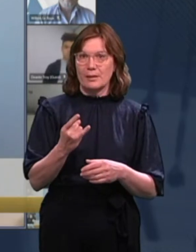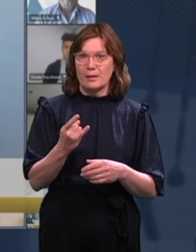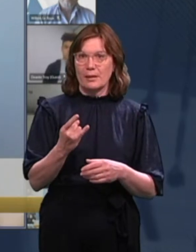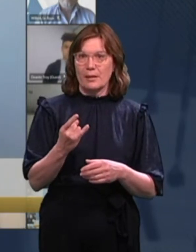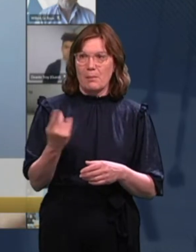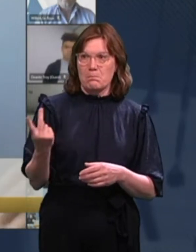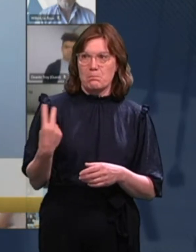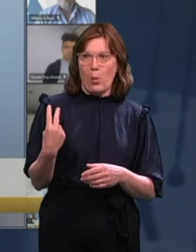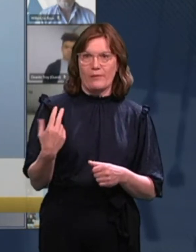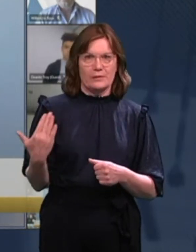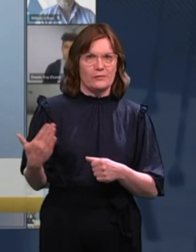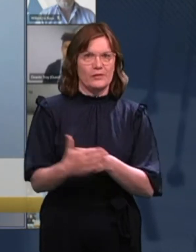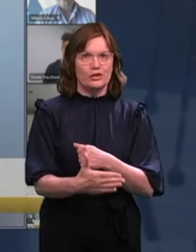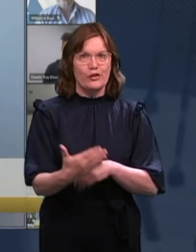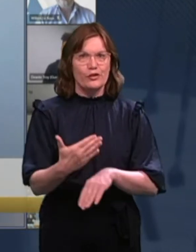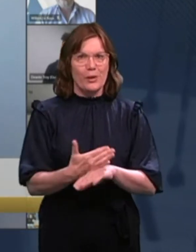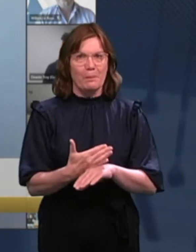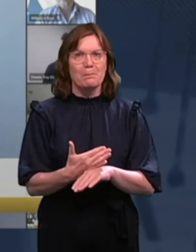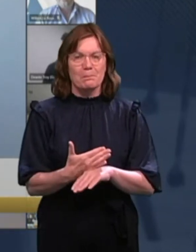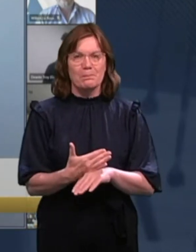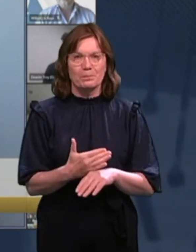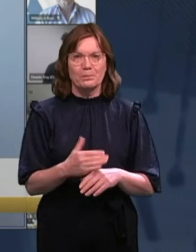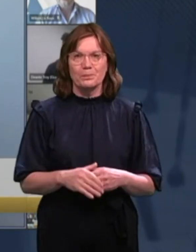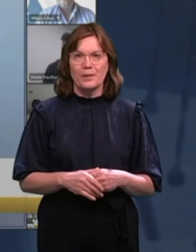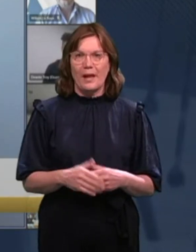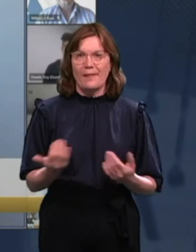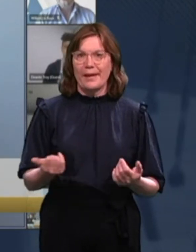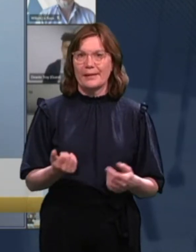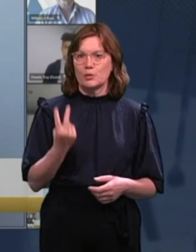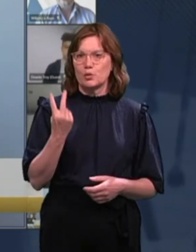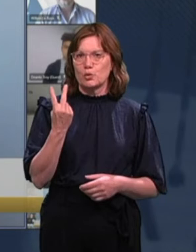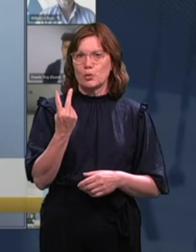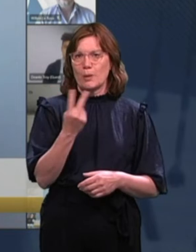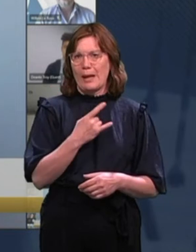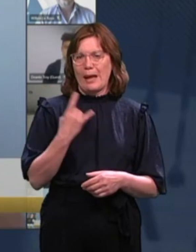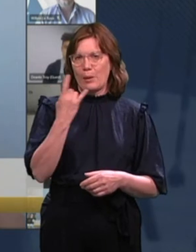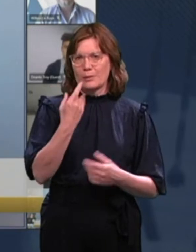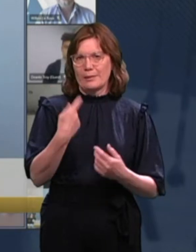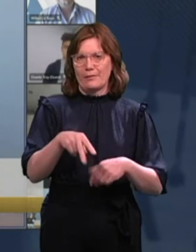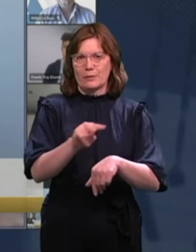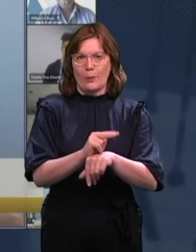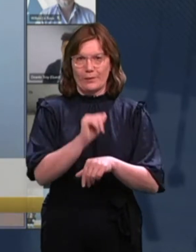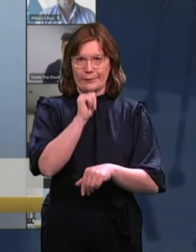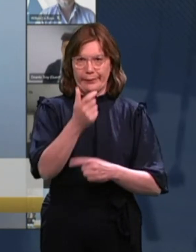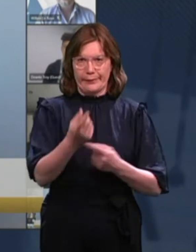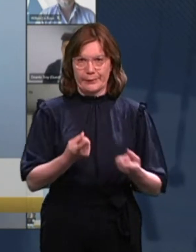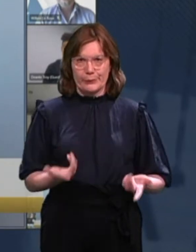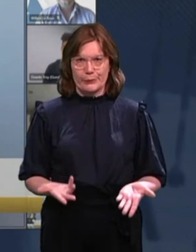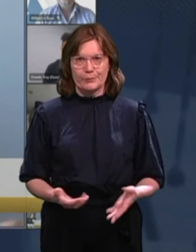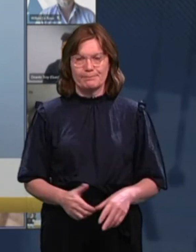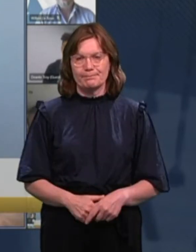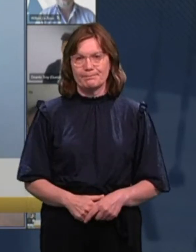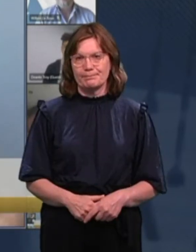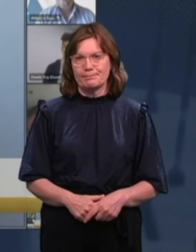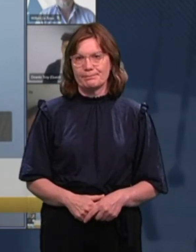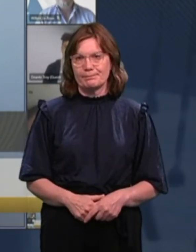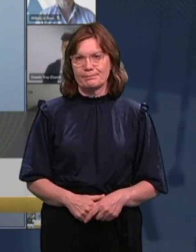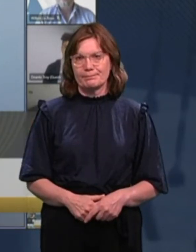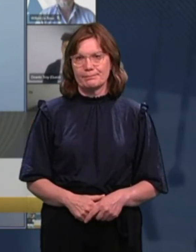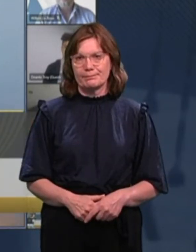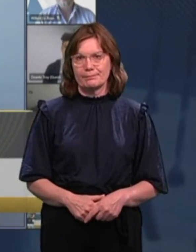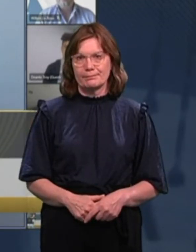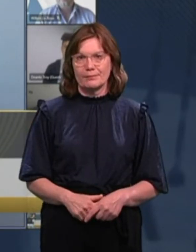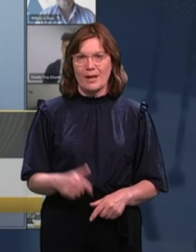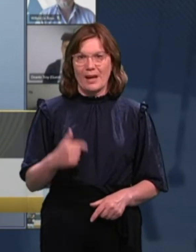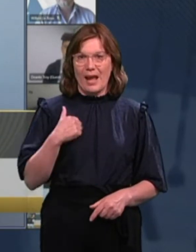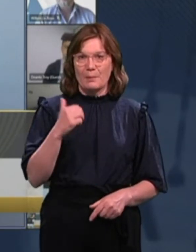everything. That just left us basically twiddling our thumbs for 2 hours. That was torturous for someone like me